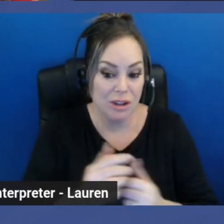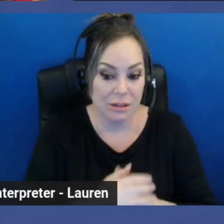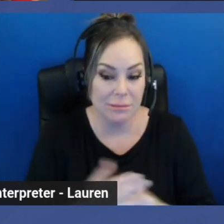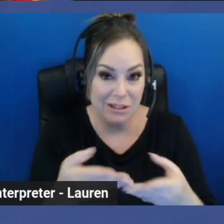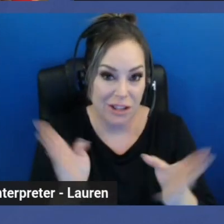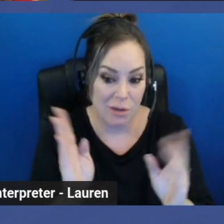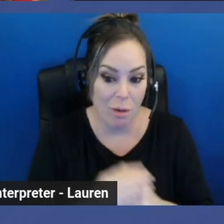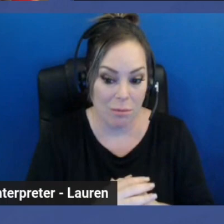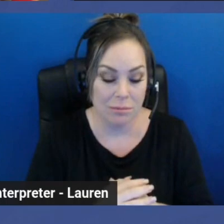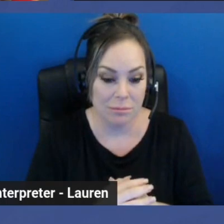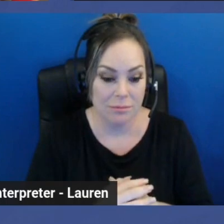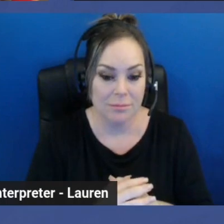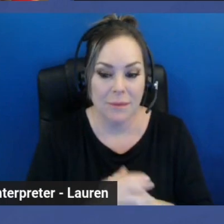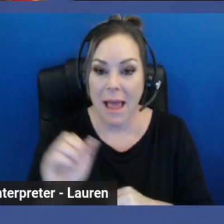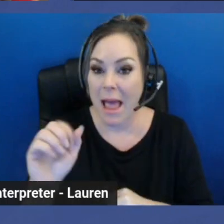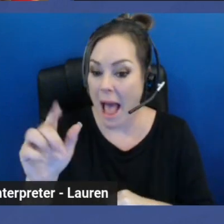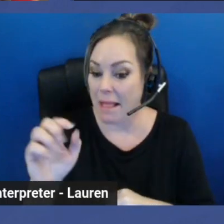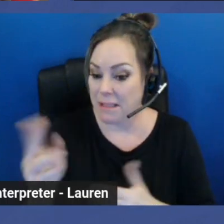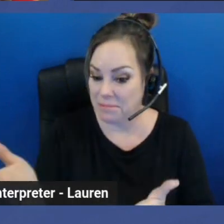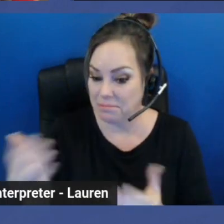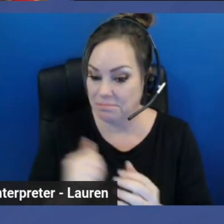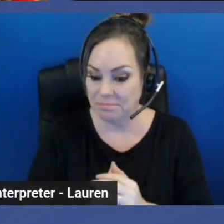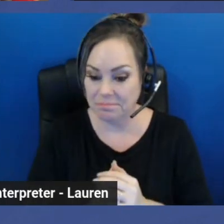I'll start it off with Allison.